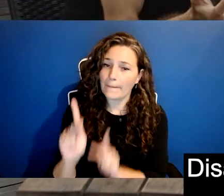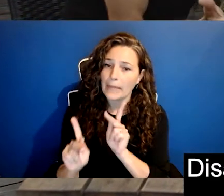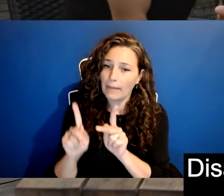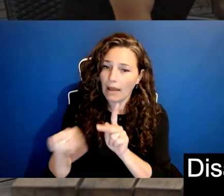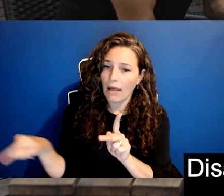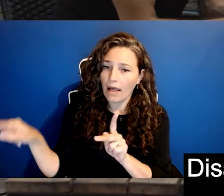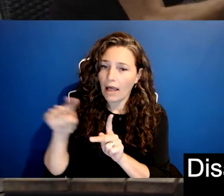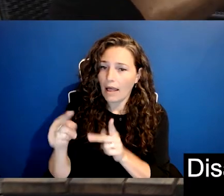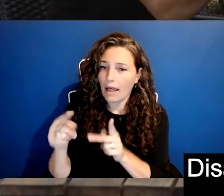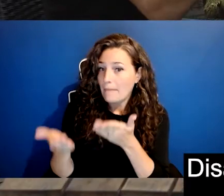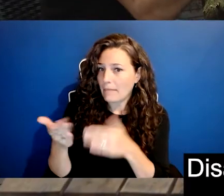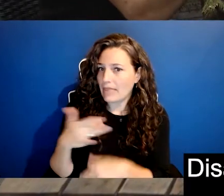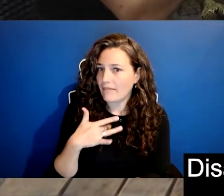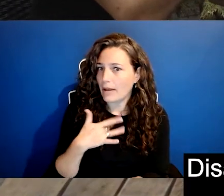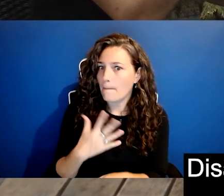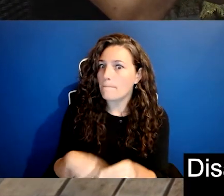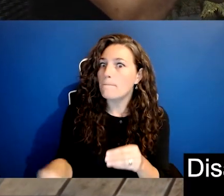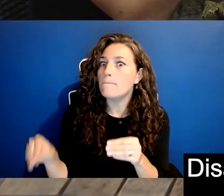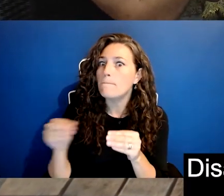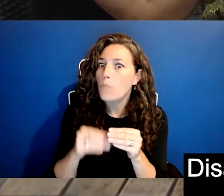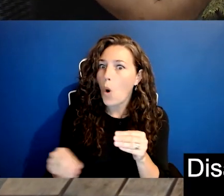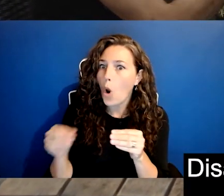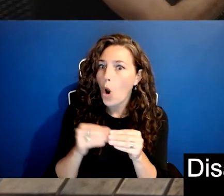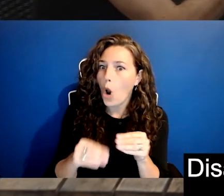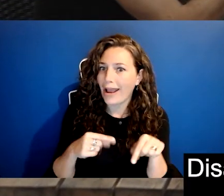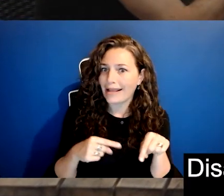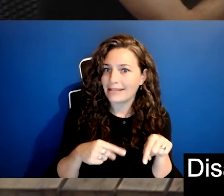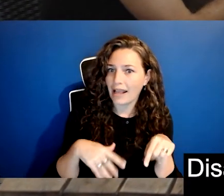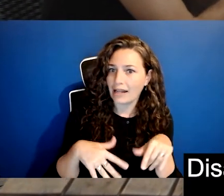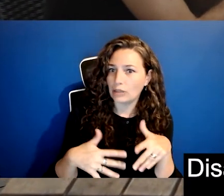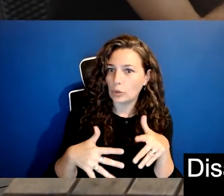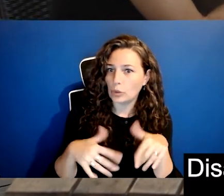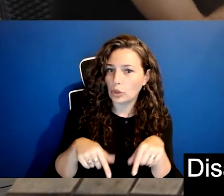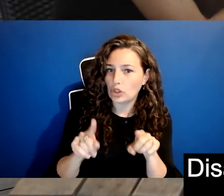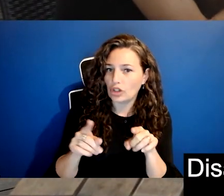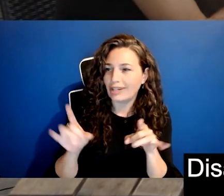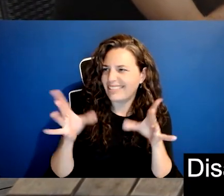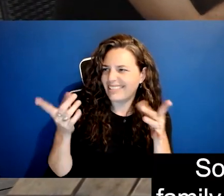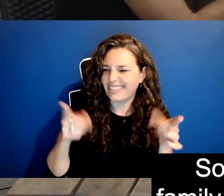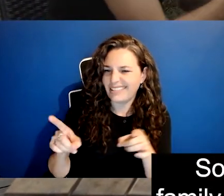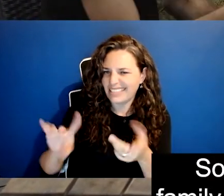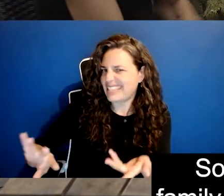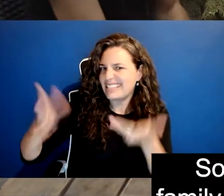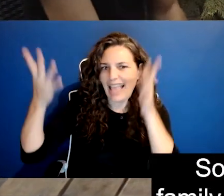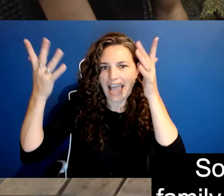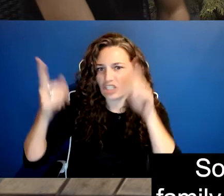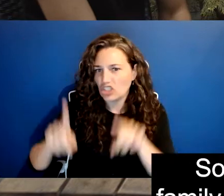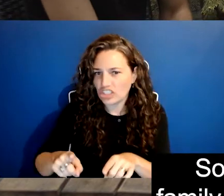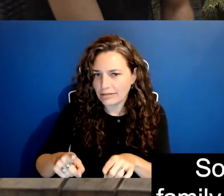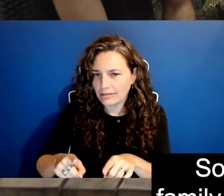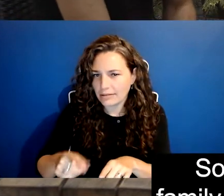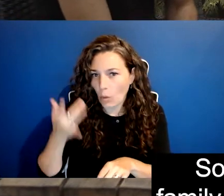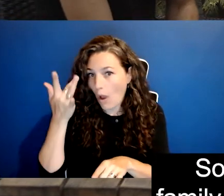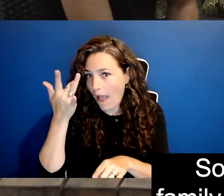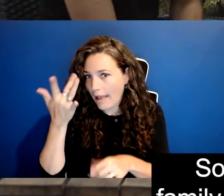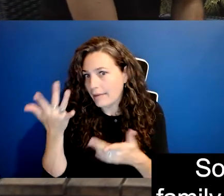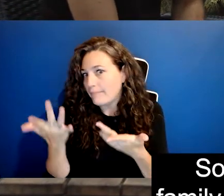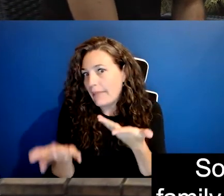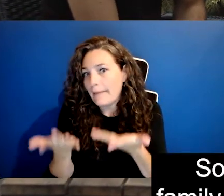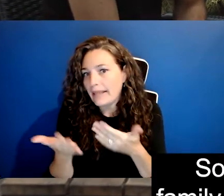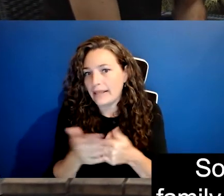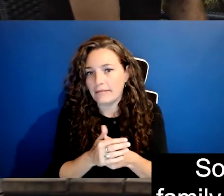Disabled people may feel more anxiety during disasters for many reasons. Some reasons include being separated